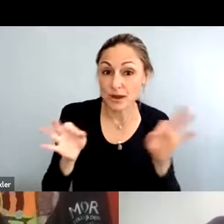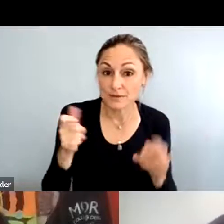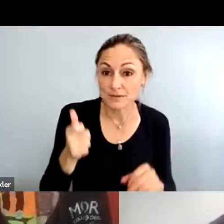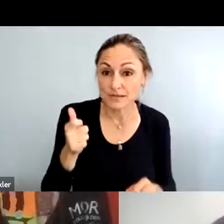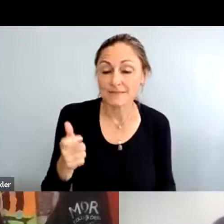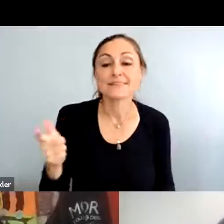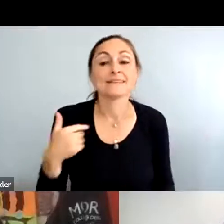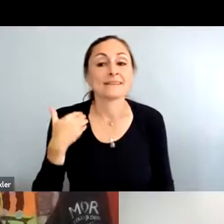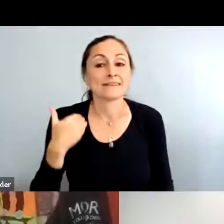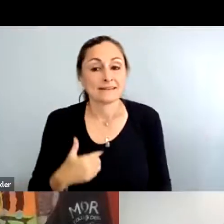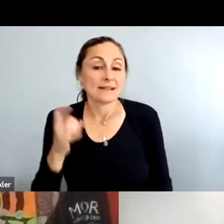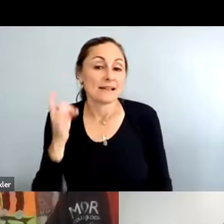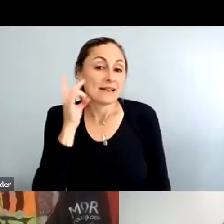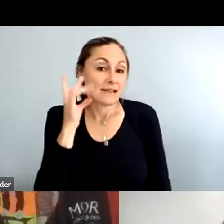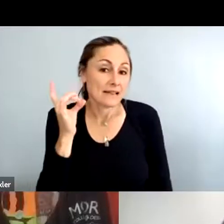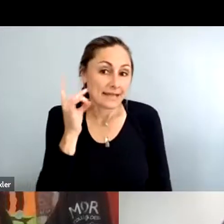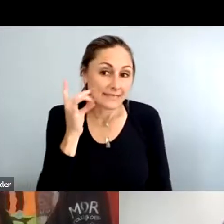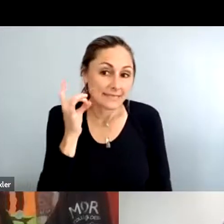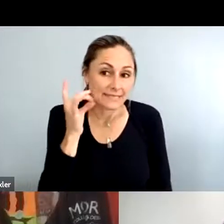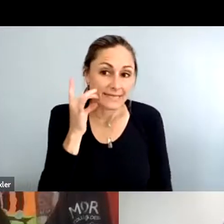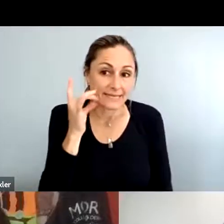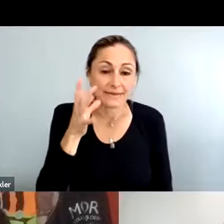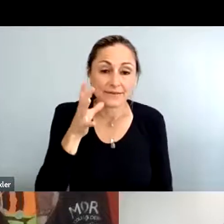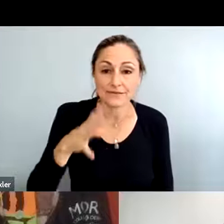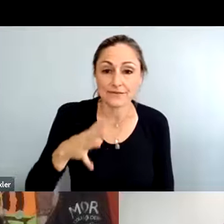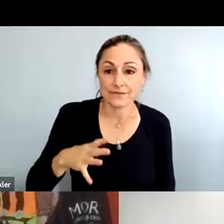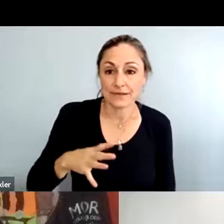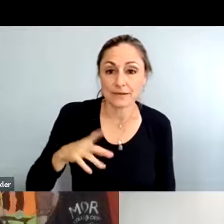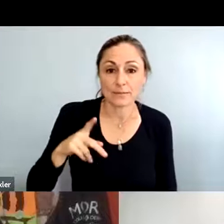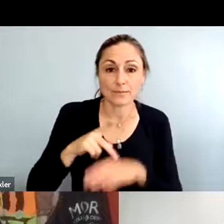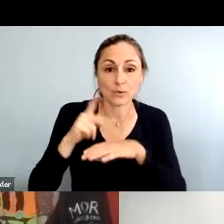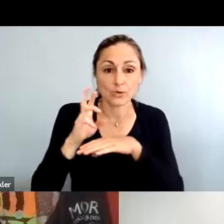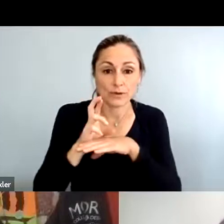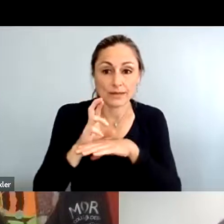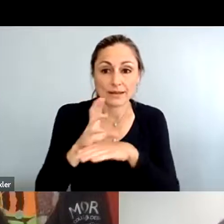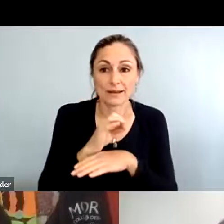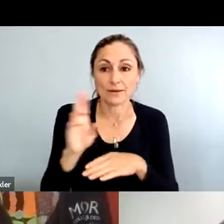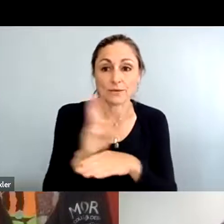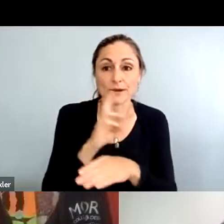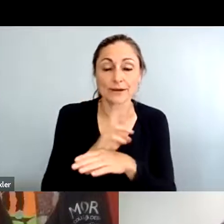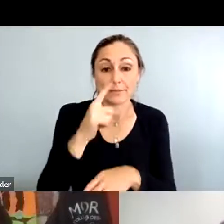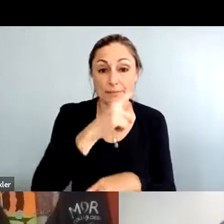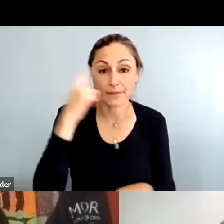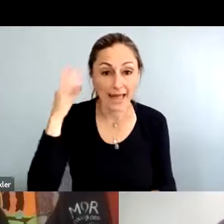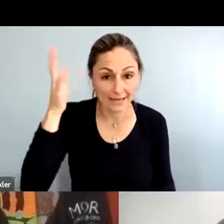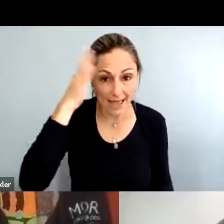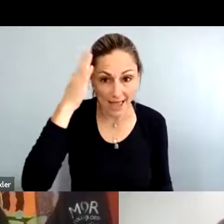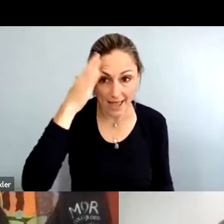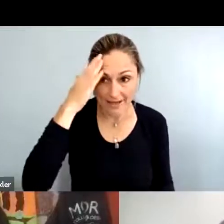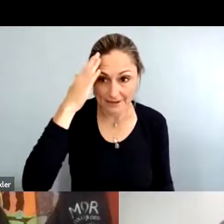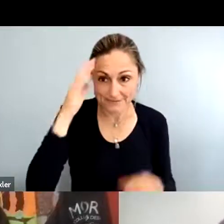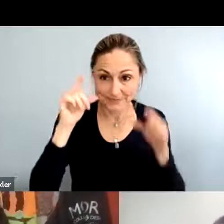I am a light-skinned female Puerto Rican, and I'm wearing a black hat with glasses that